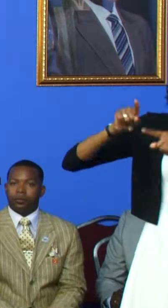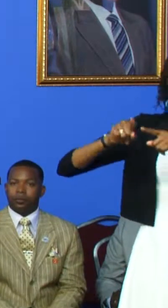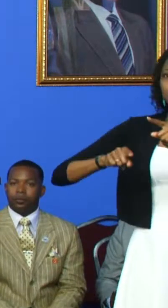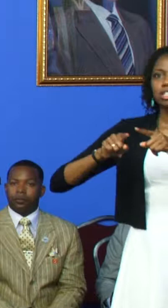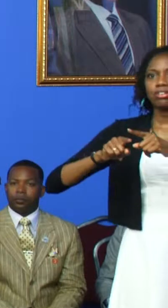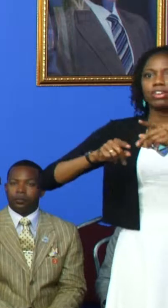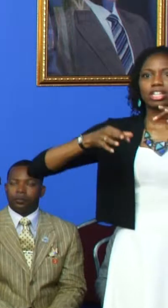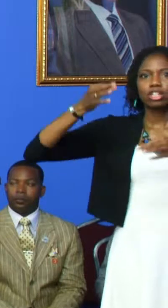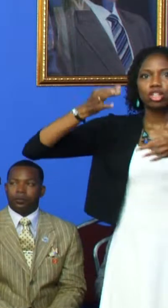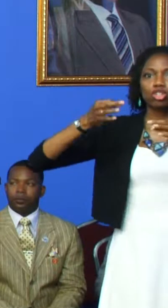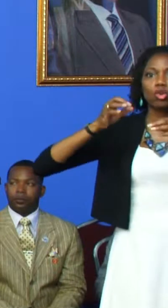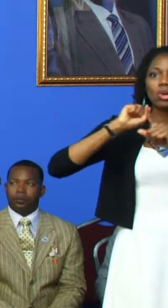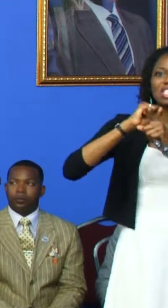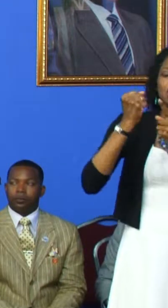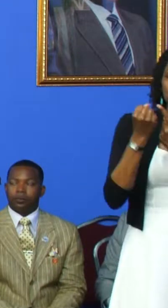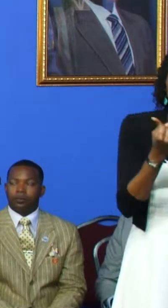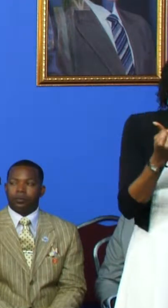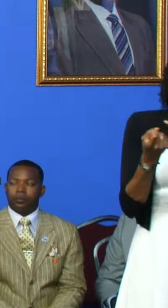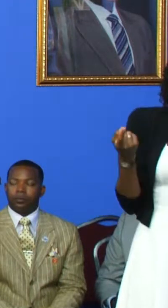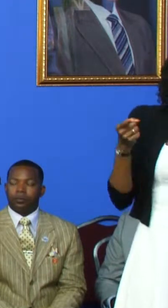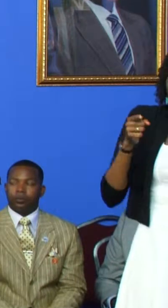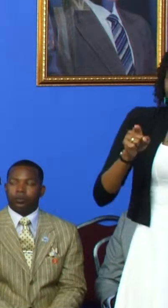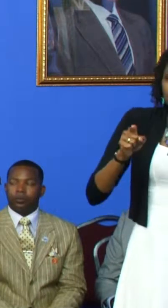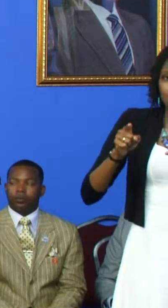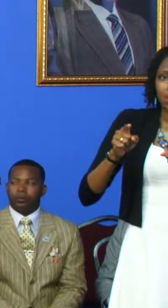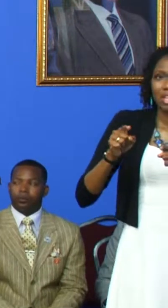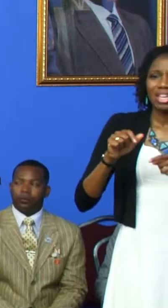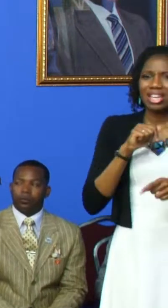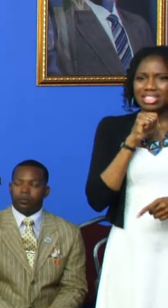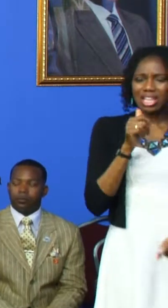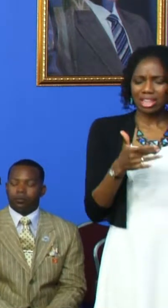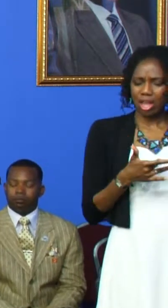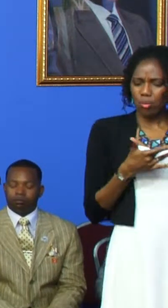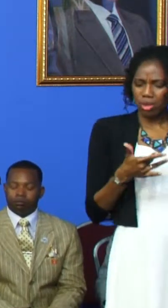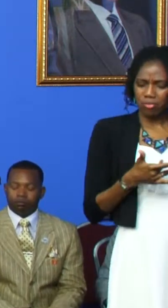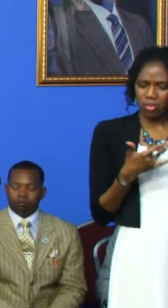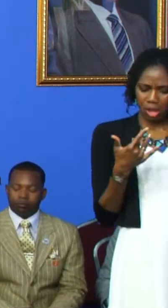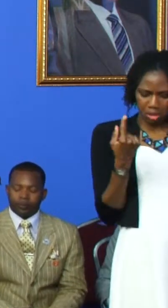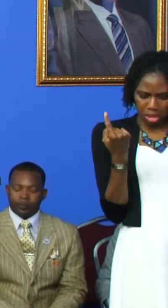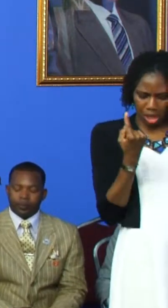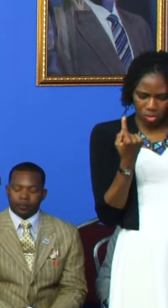forward, it was not that we felt there was something